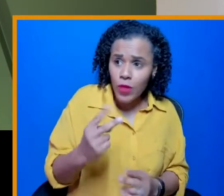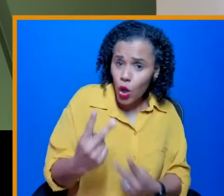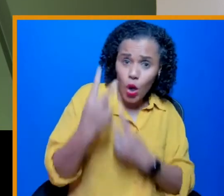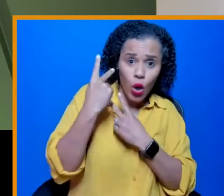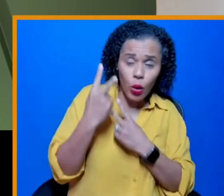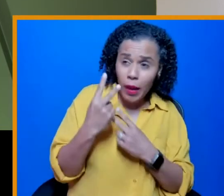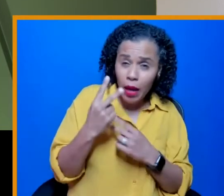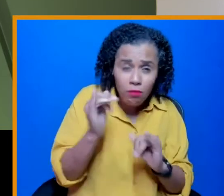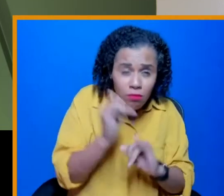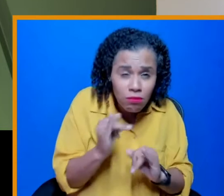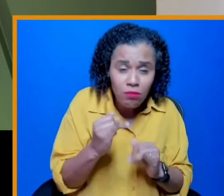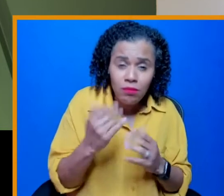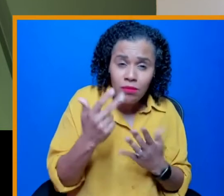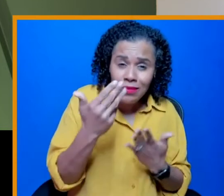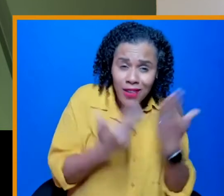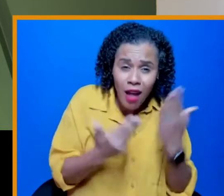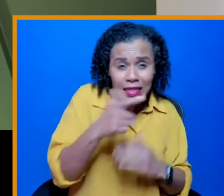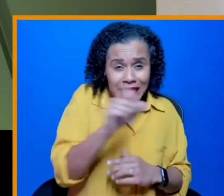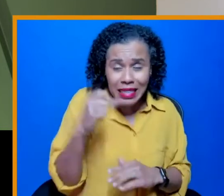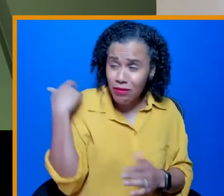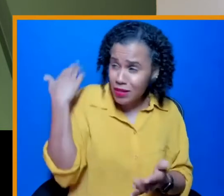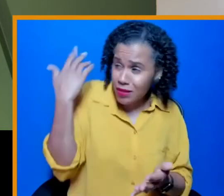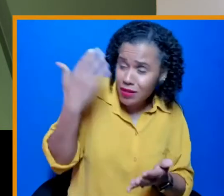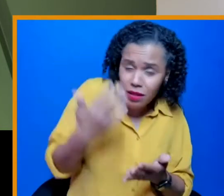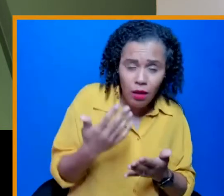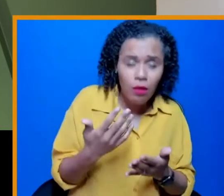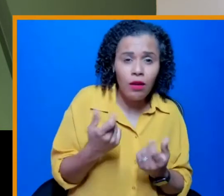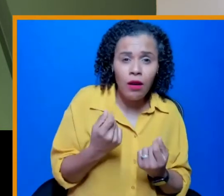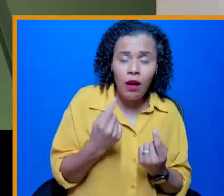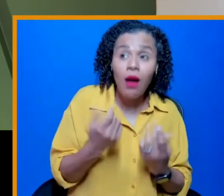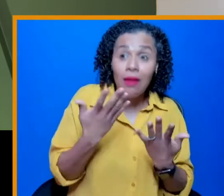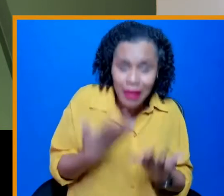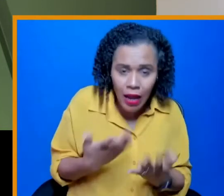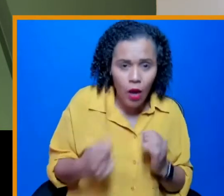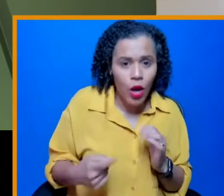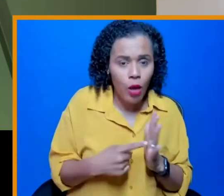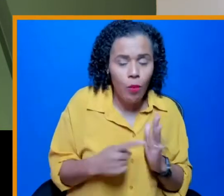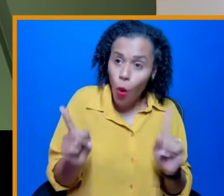years in the 70s, has it been more important than it is right now to